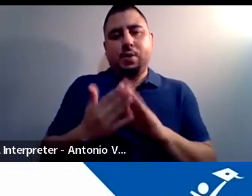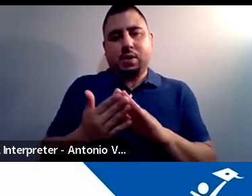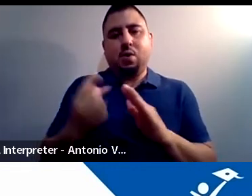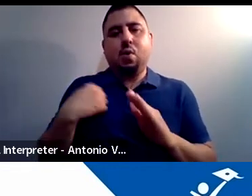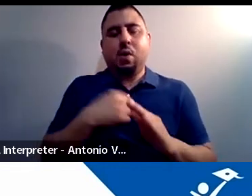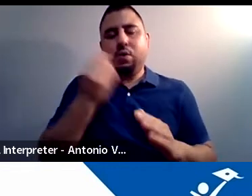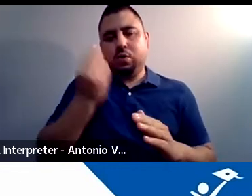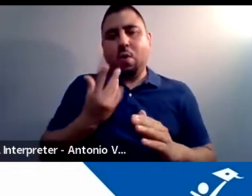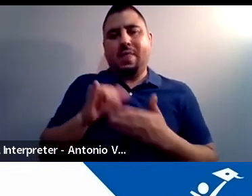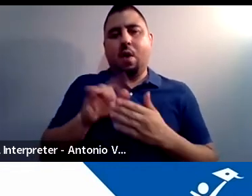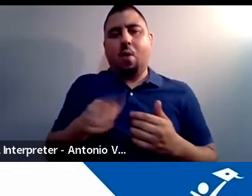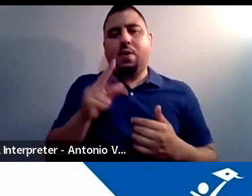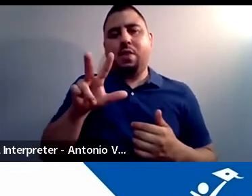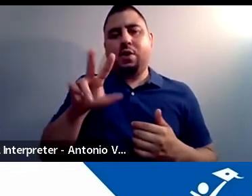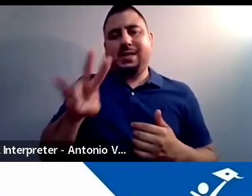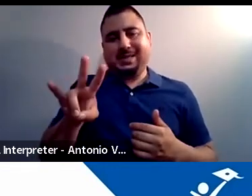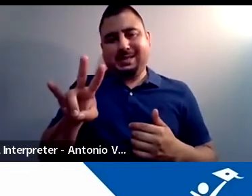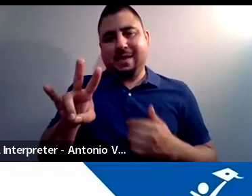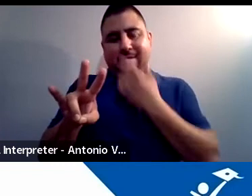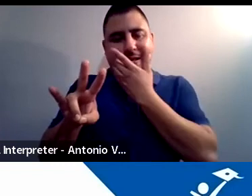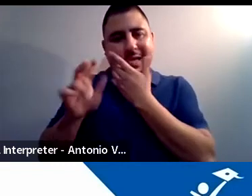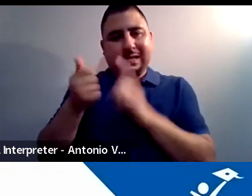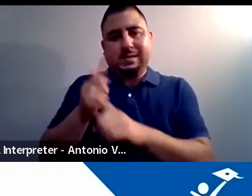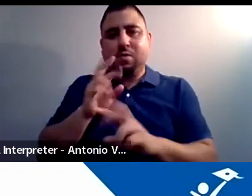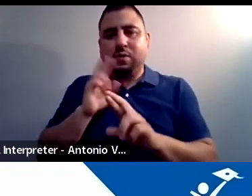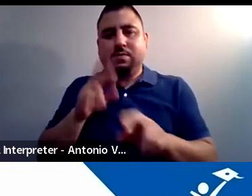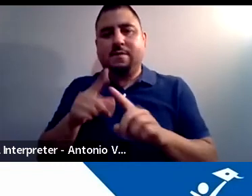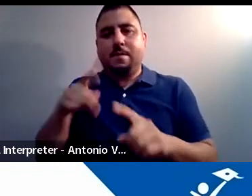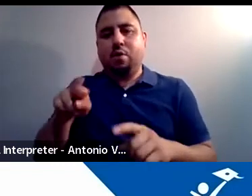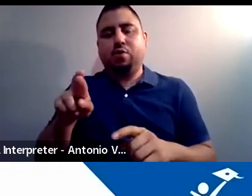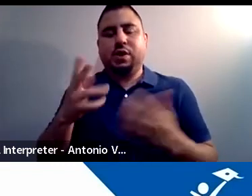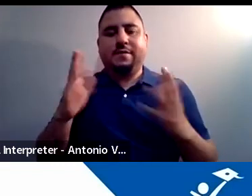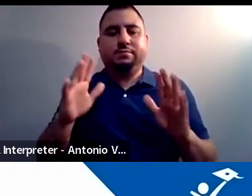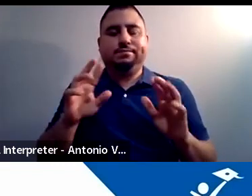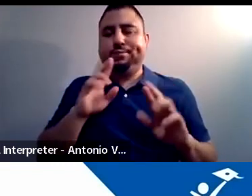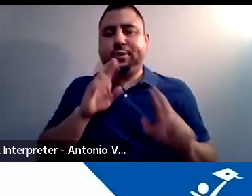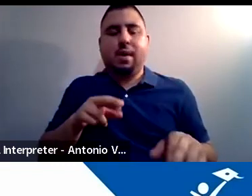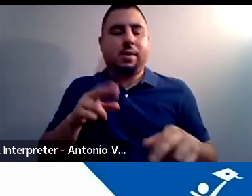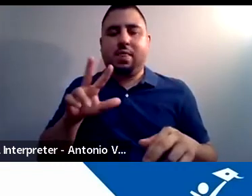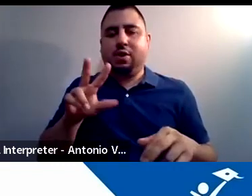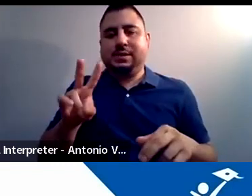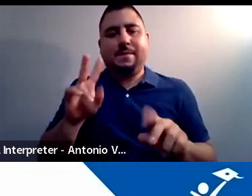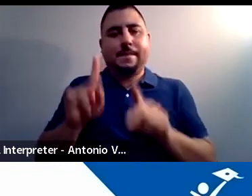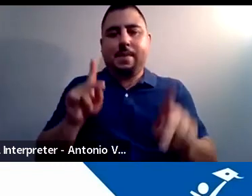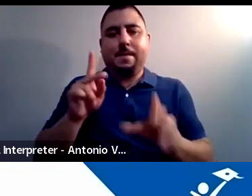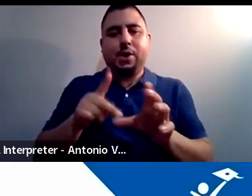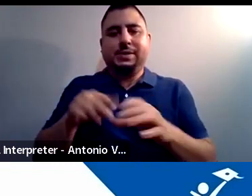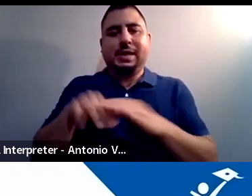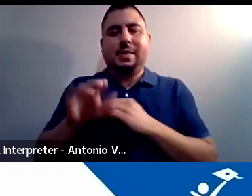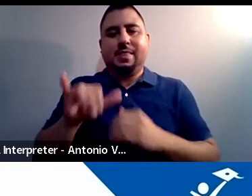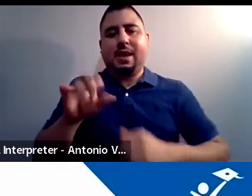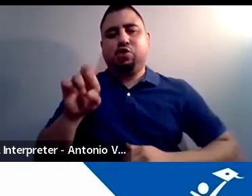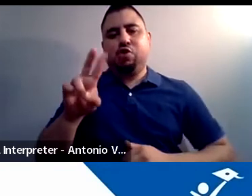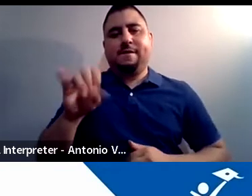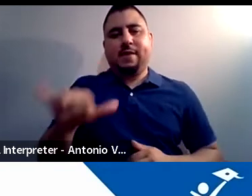we were told that only 37 respondents from Pointer Ridge Elementary itself participated in the survey.